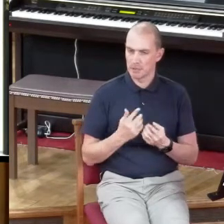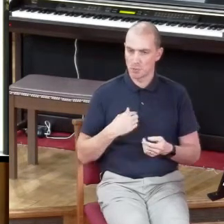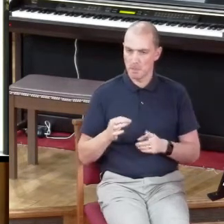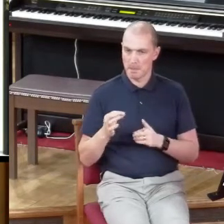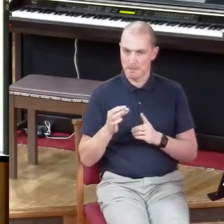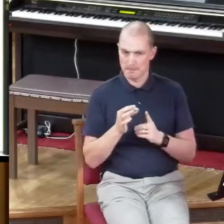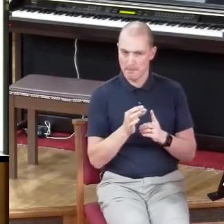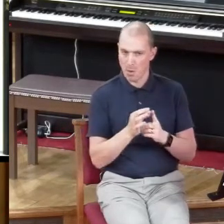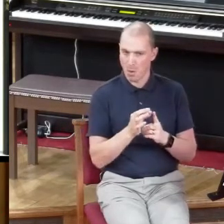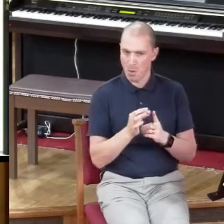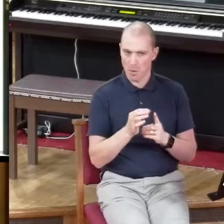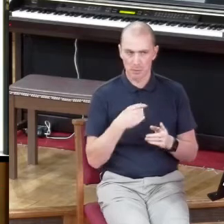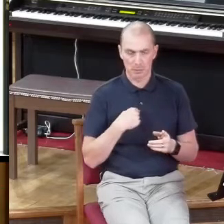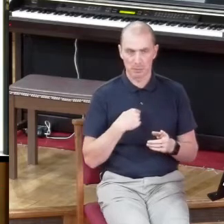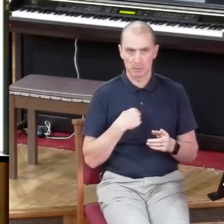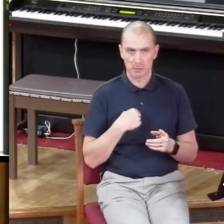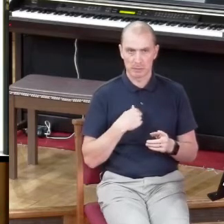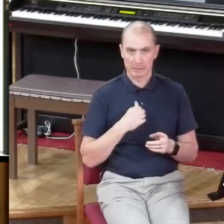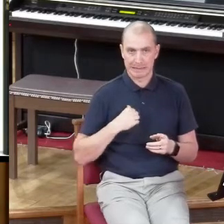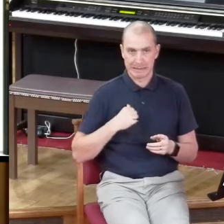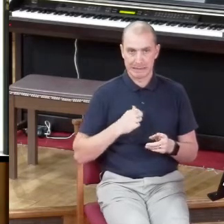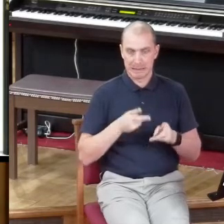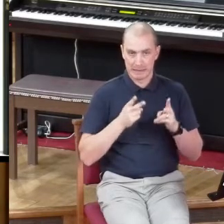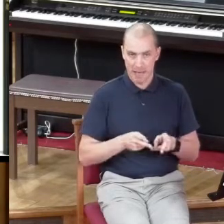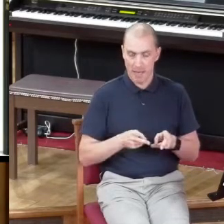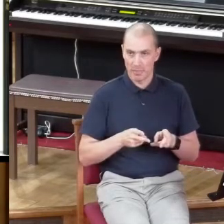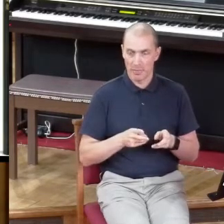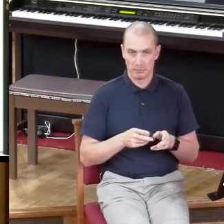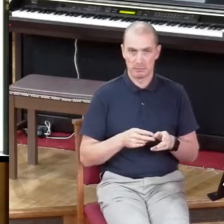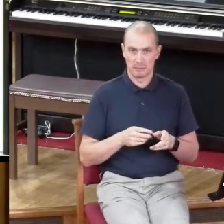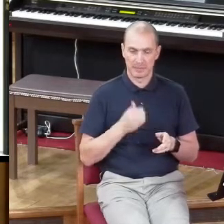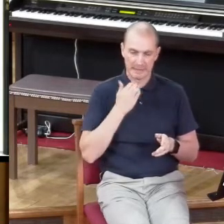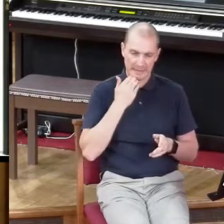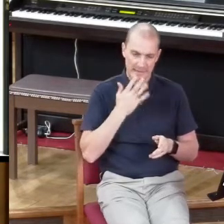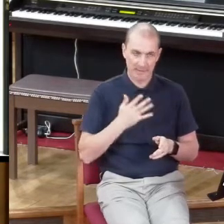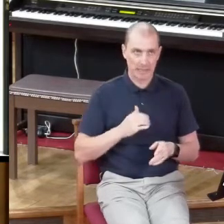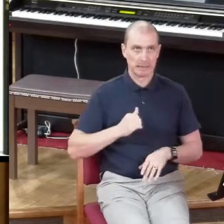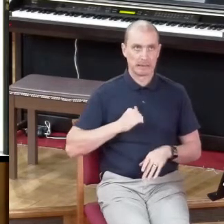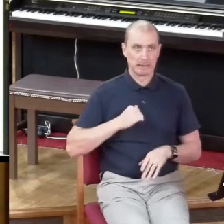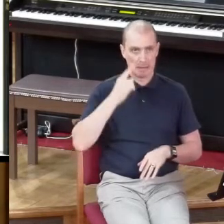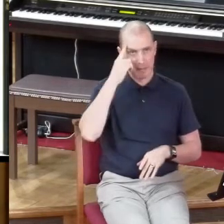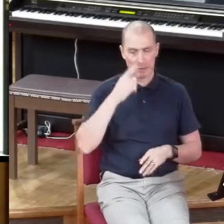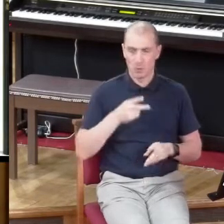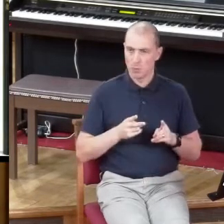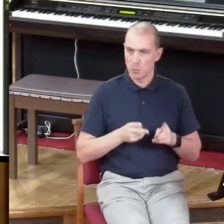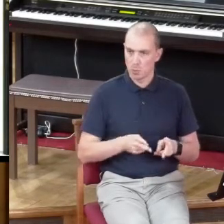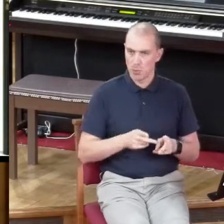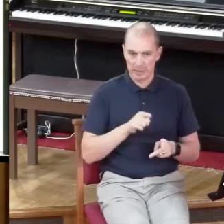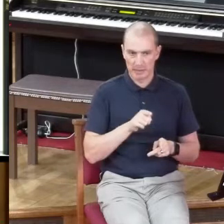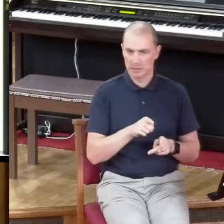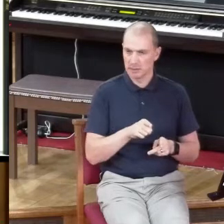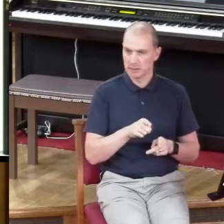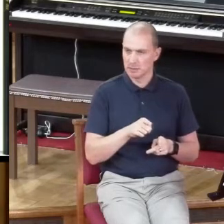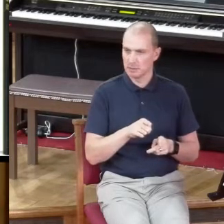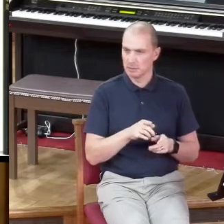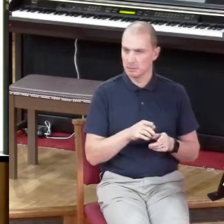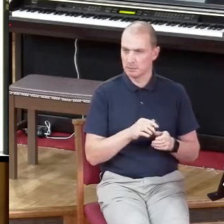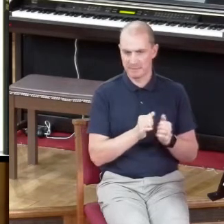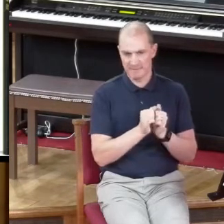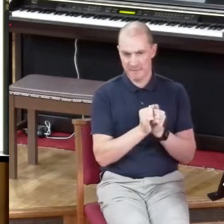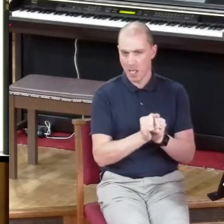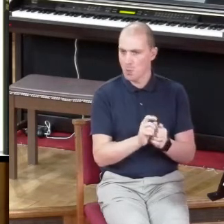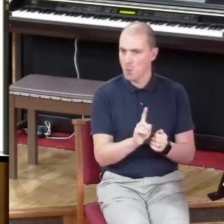Paul leave as he faced death every day? What did he value? What does it say to us about what we